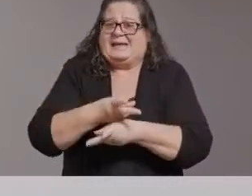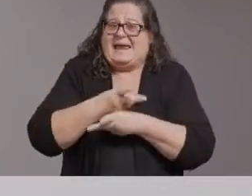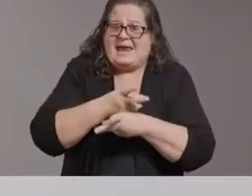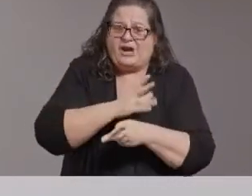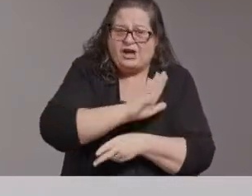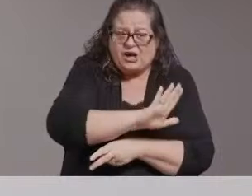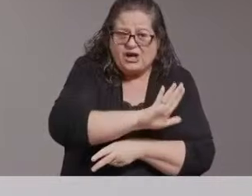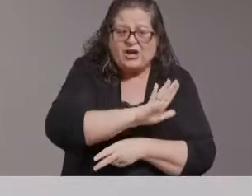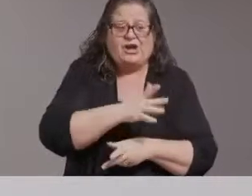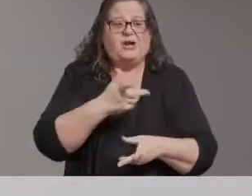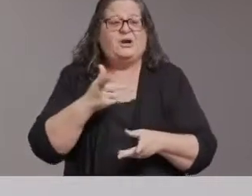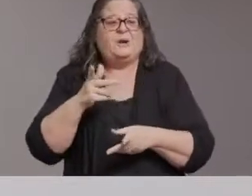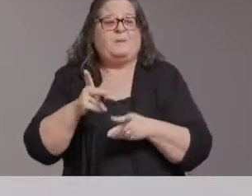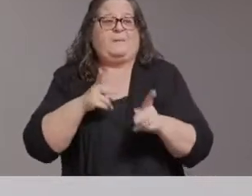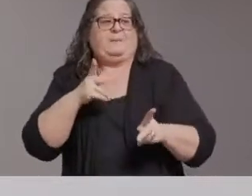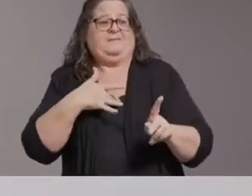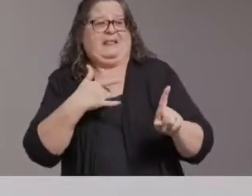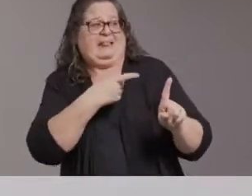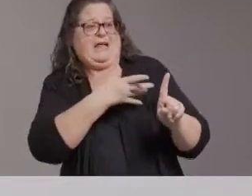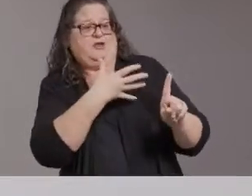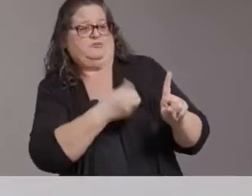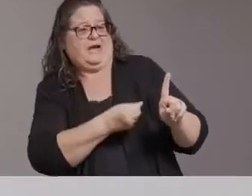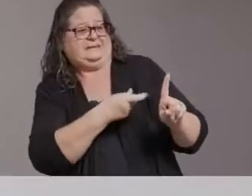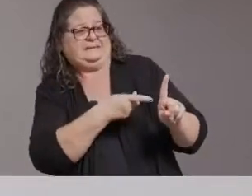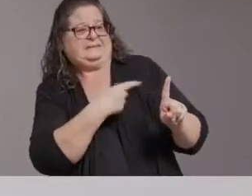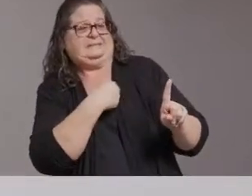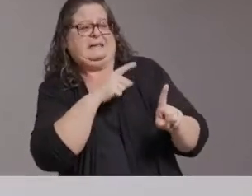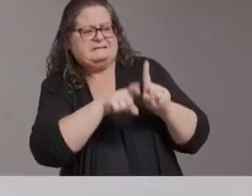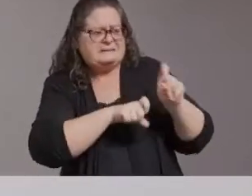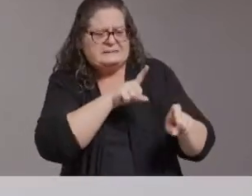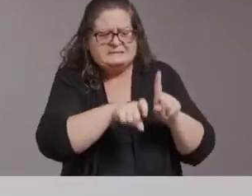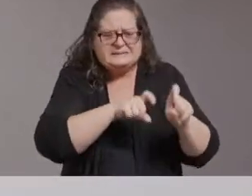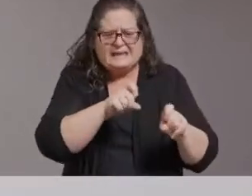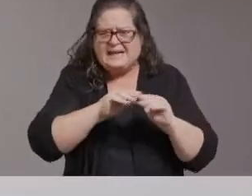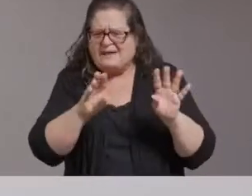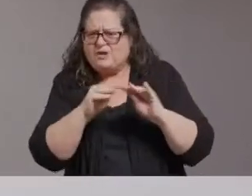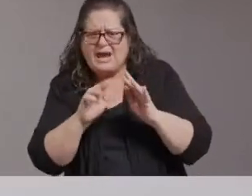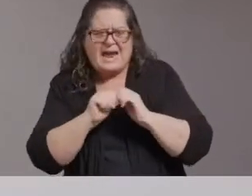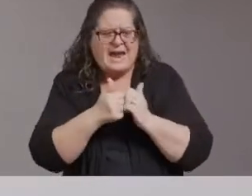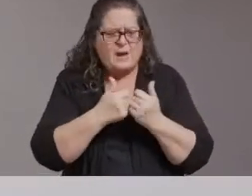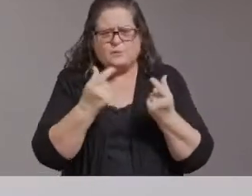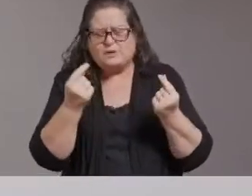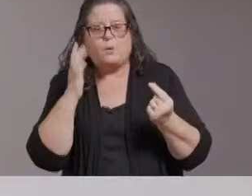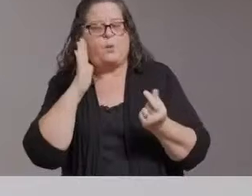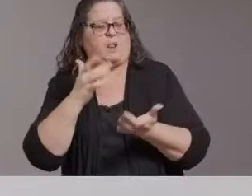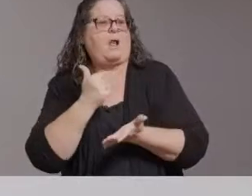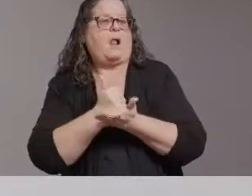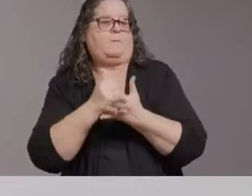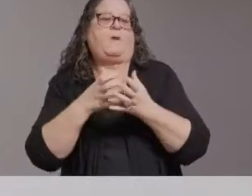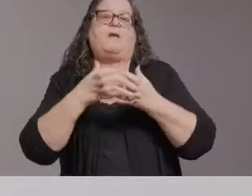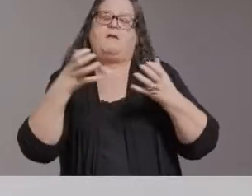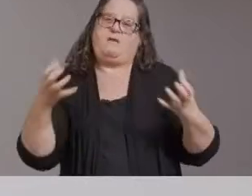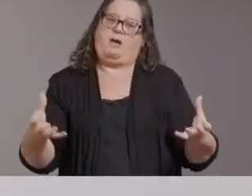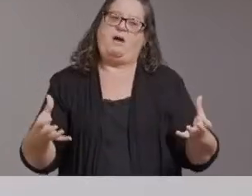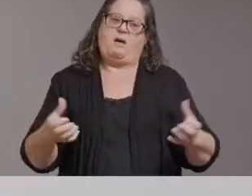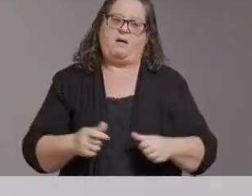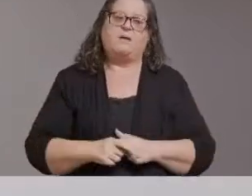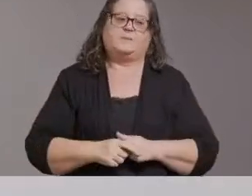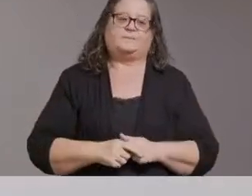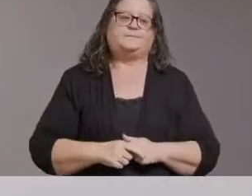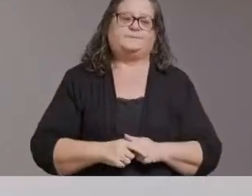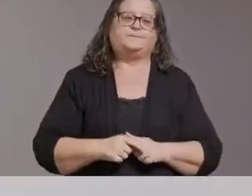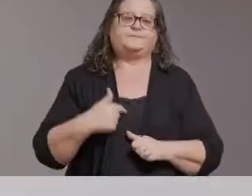can ask their questions one-on-one. That will help with that as well. And so we'll continue